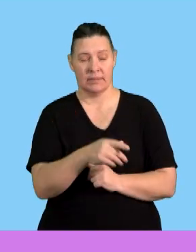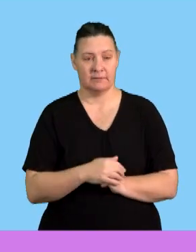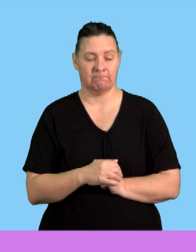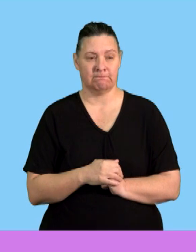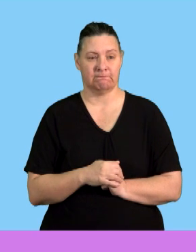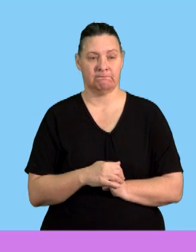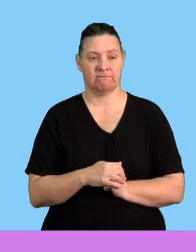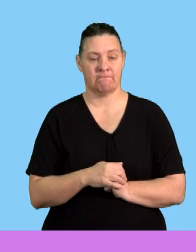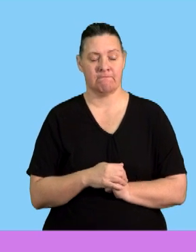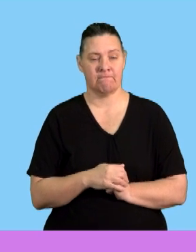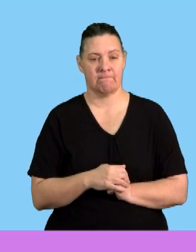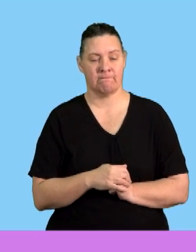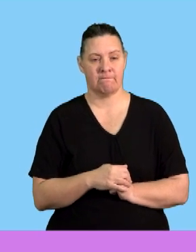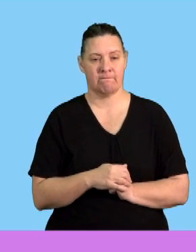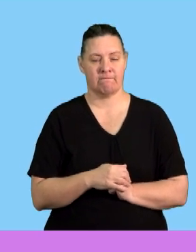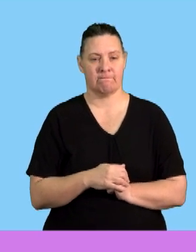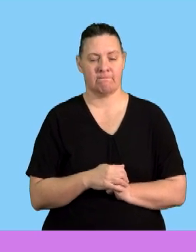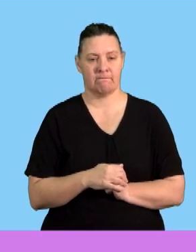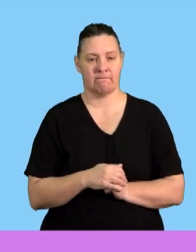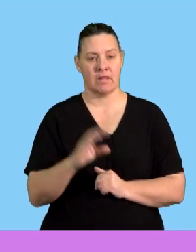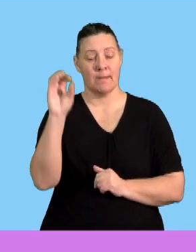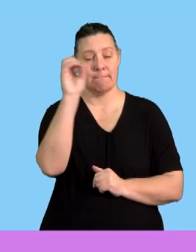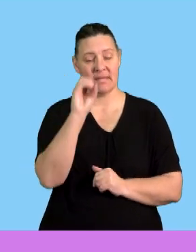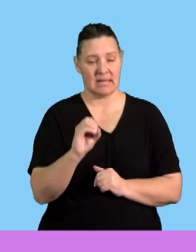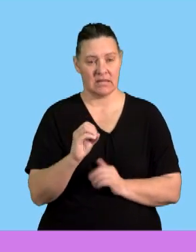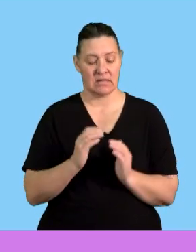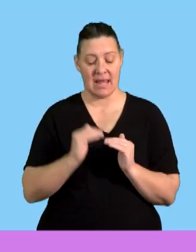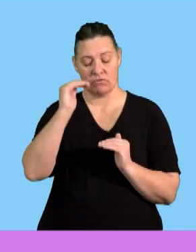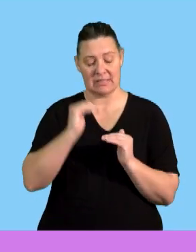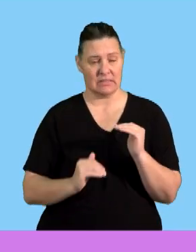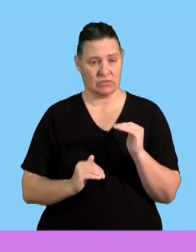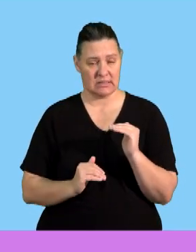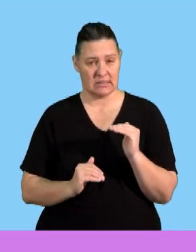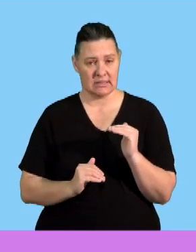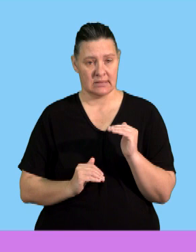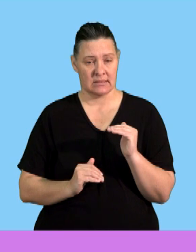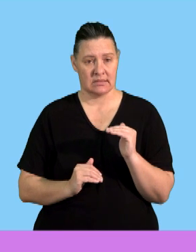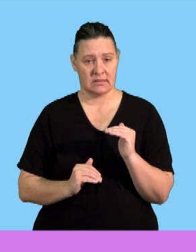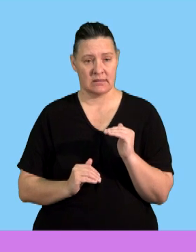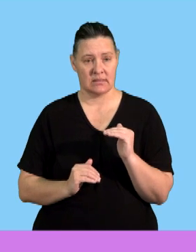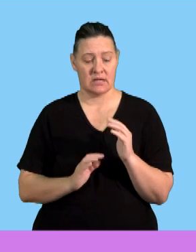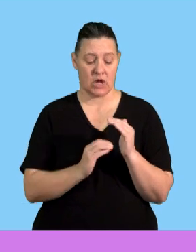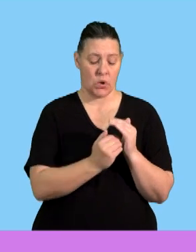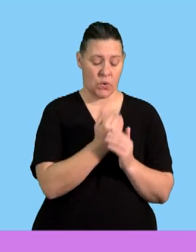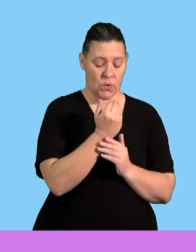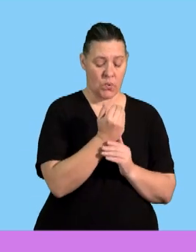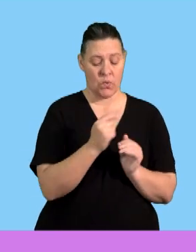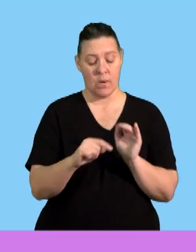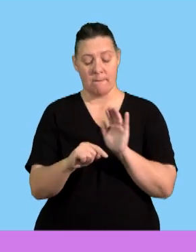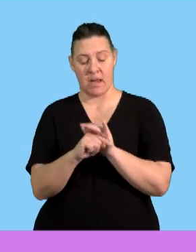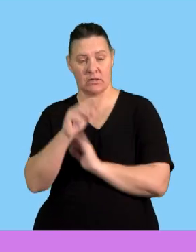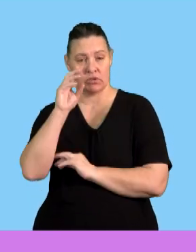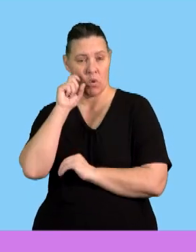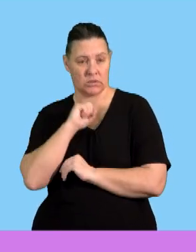remember, the percentage increase or decrease is new